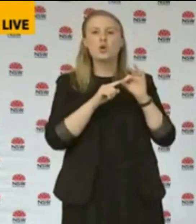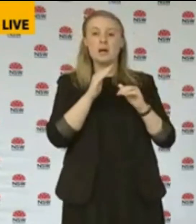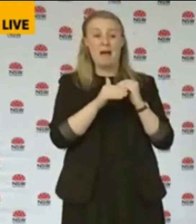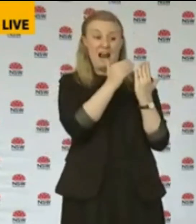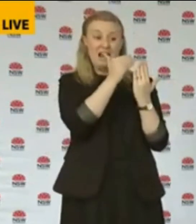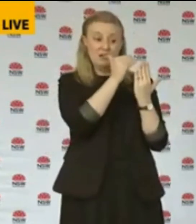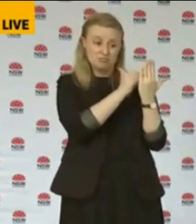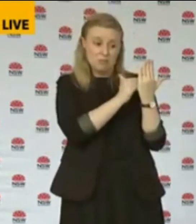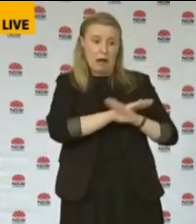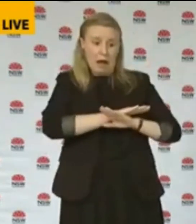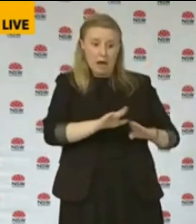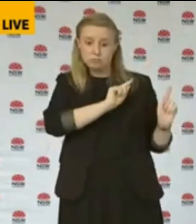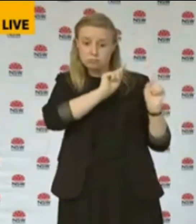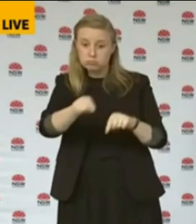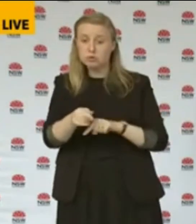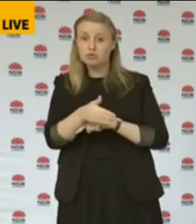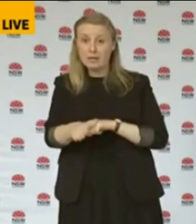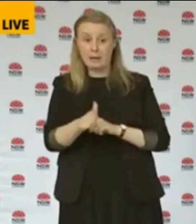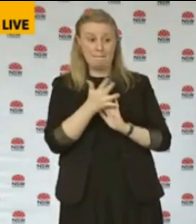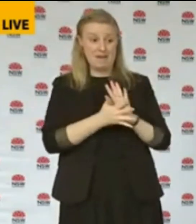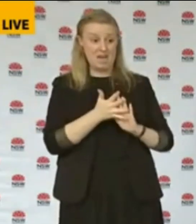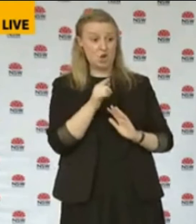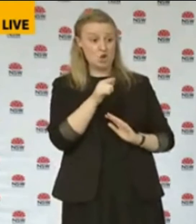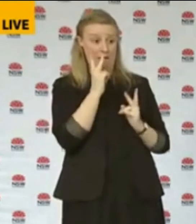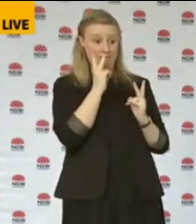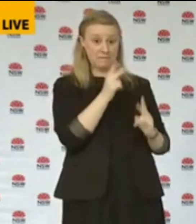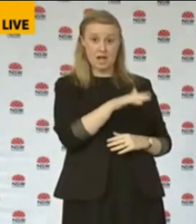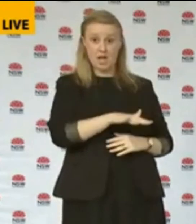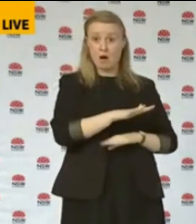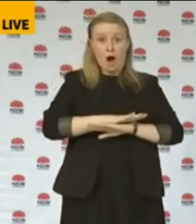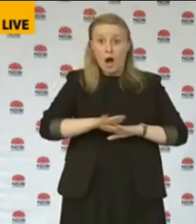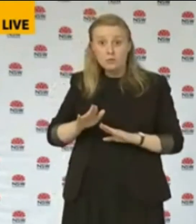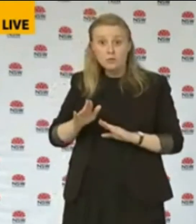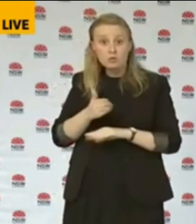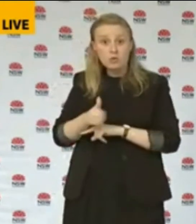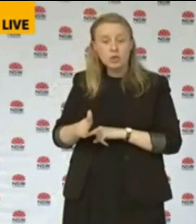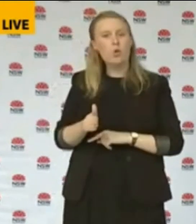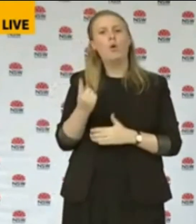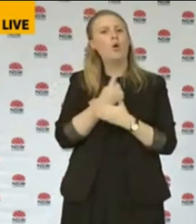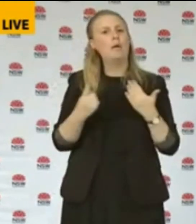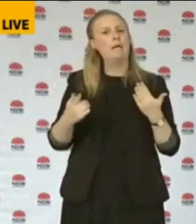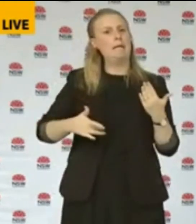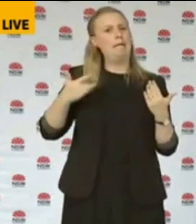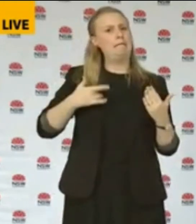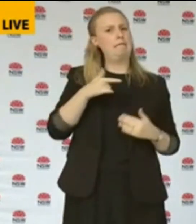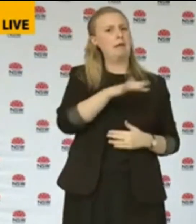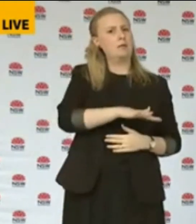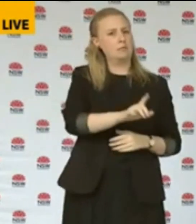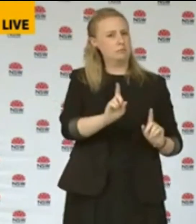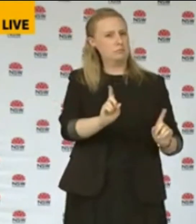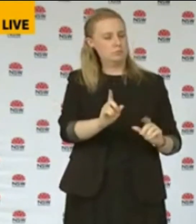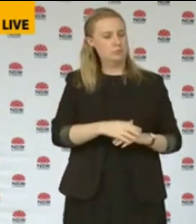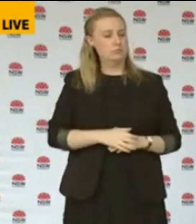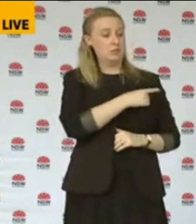Our residents are obviously the primary focus, but if you have been working, that's why there's not a lot of residents in Rookwood, as you might be